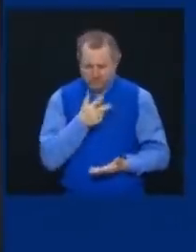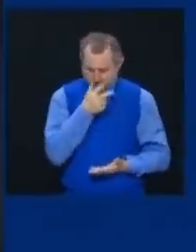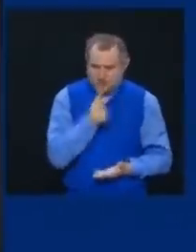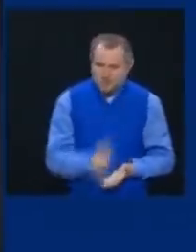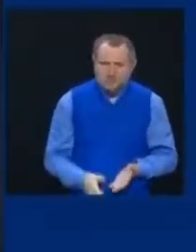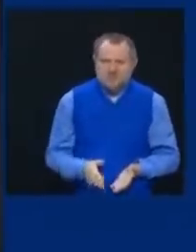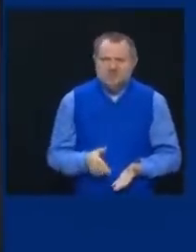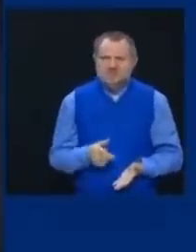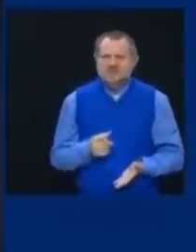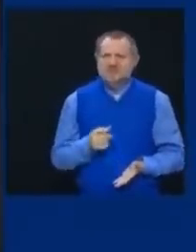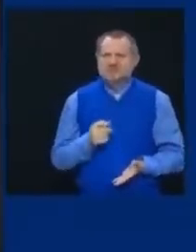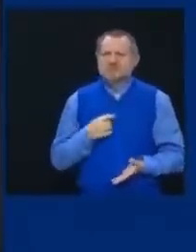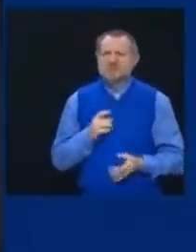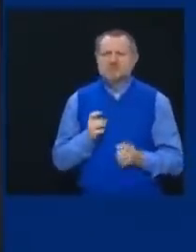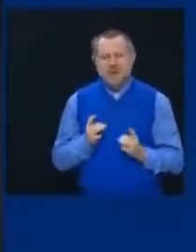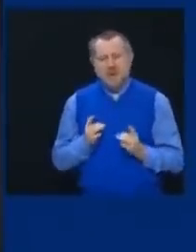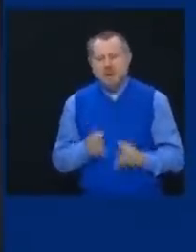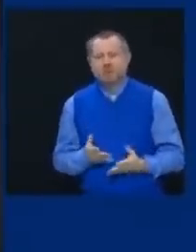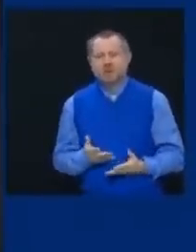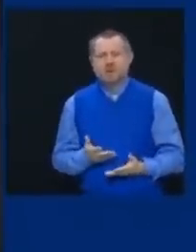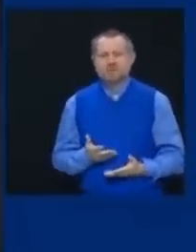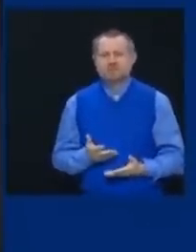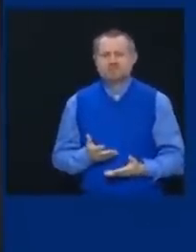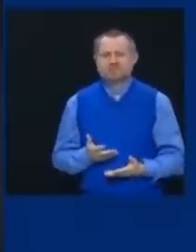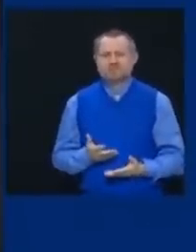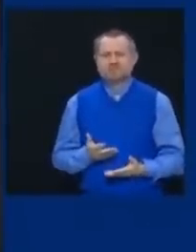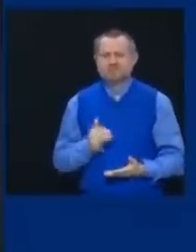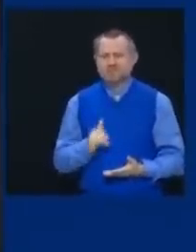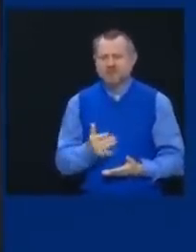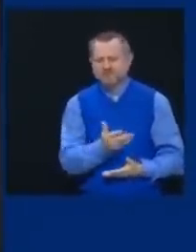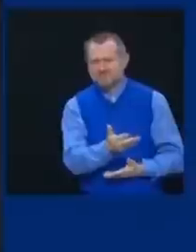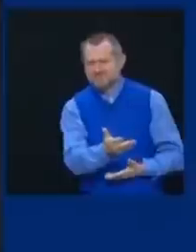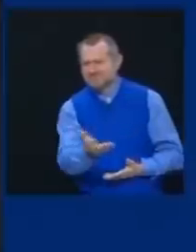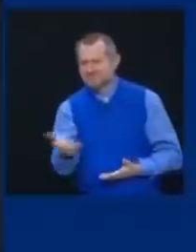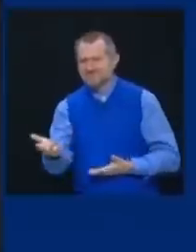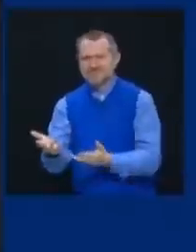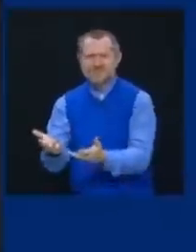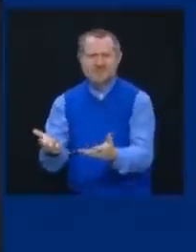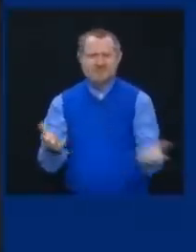that these people felt